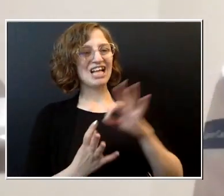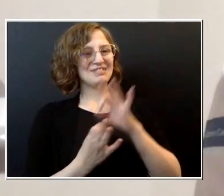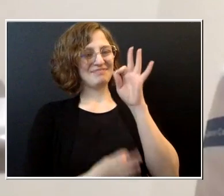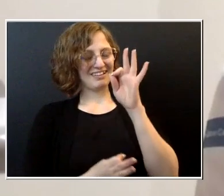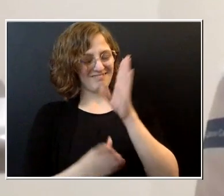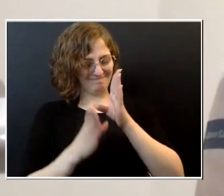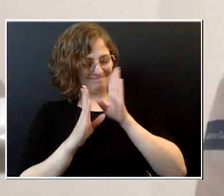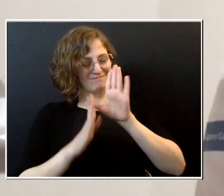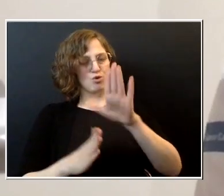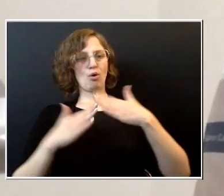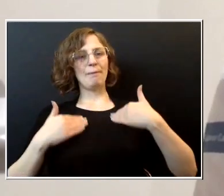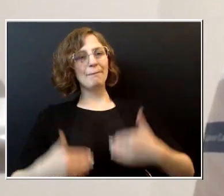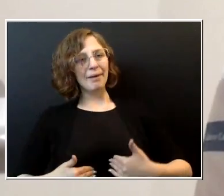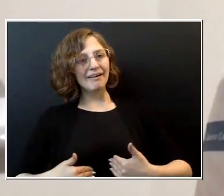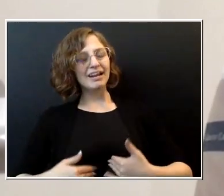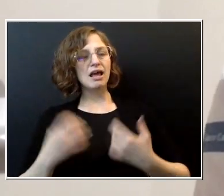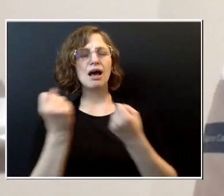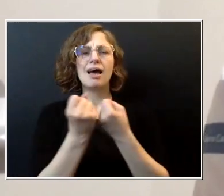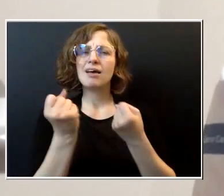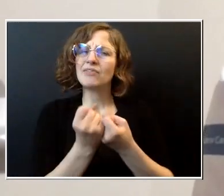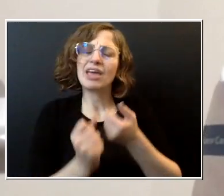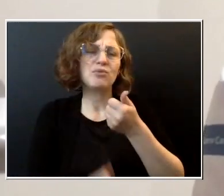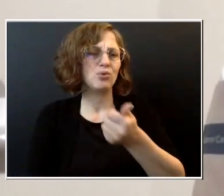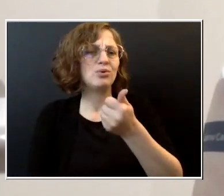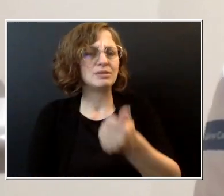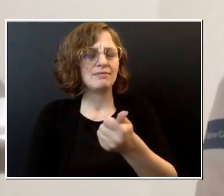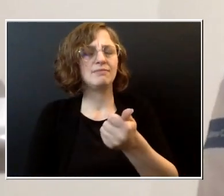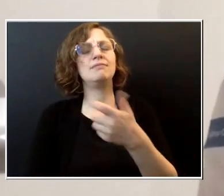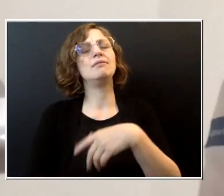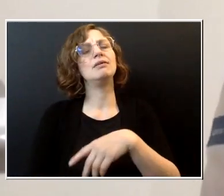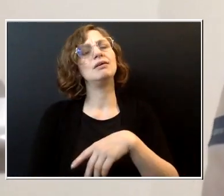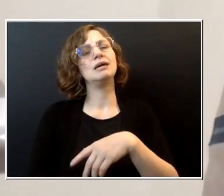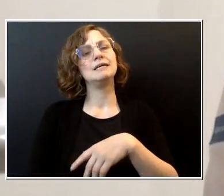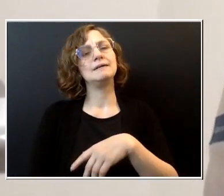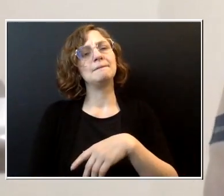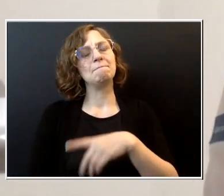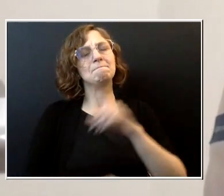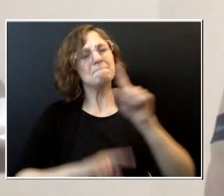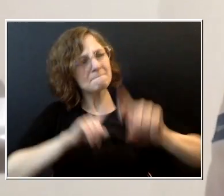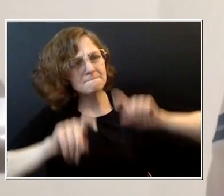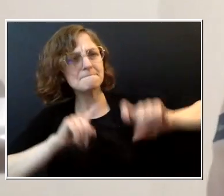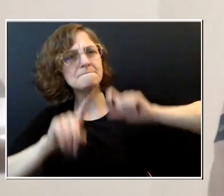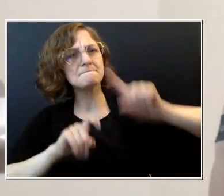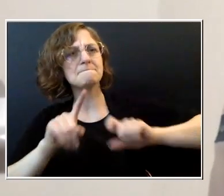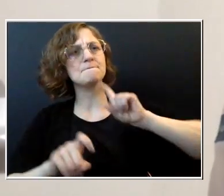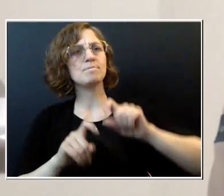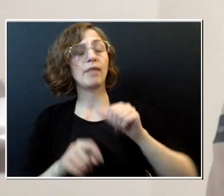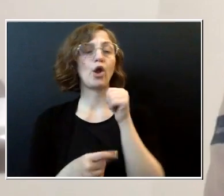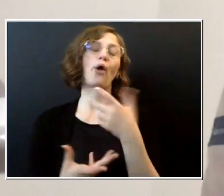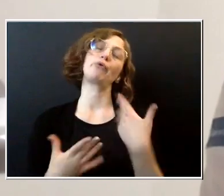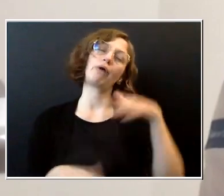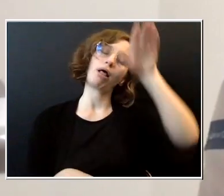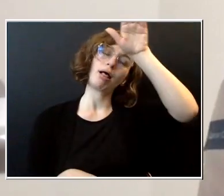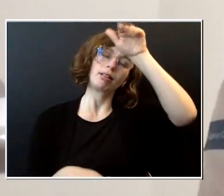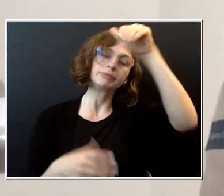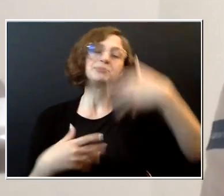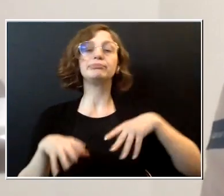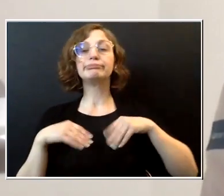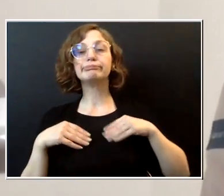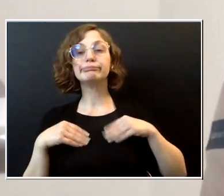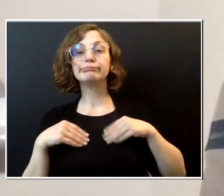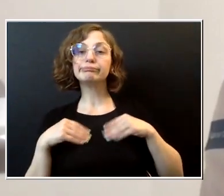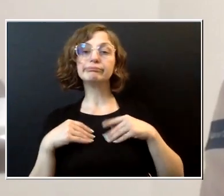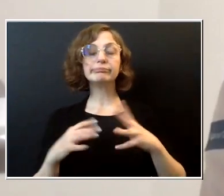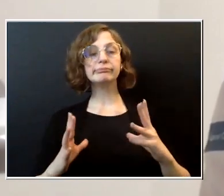body, advocating for yourself, asking questions, because I think that is what